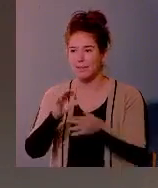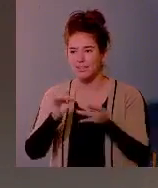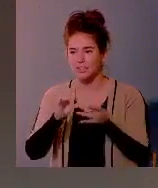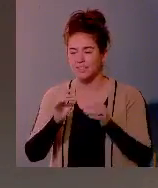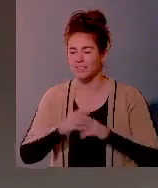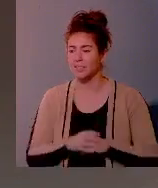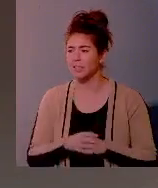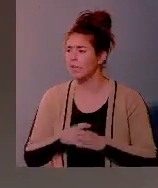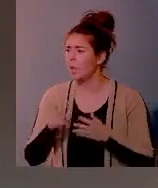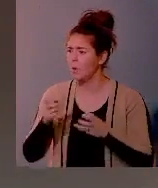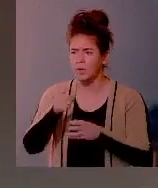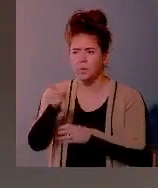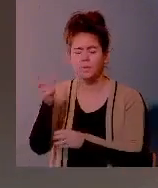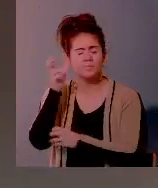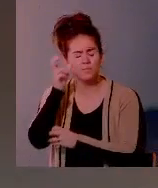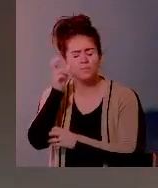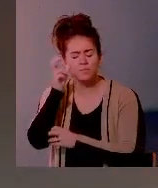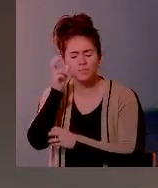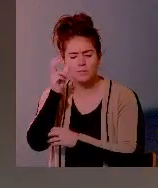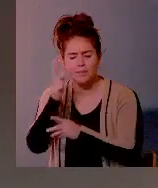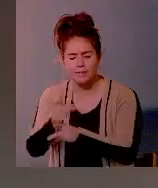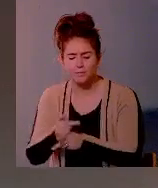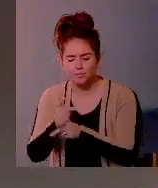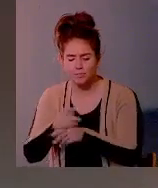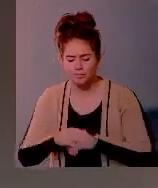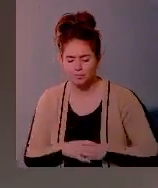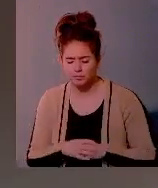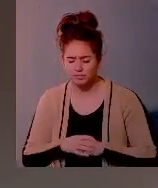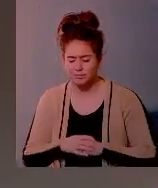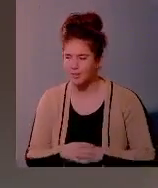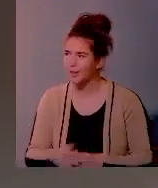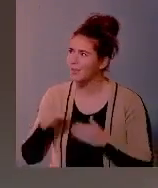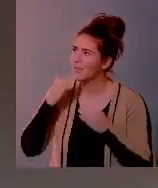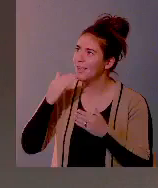carefully. Oh, give thanks unto the Lord, for he is good.